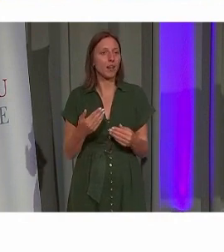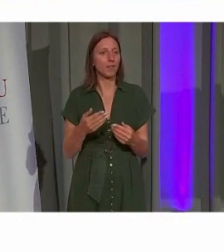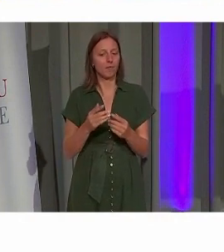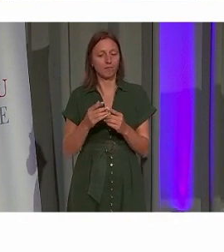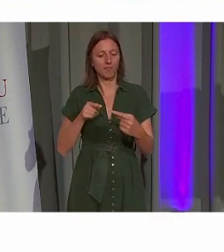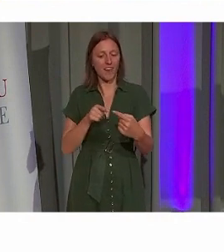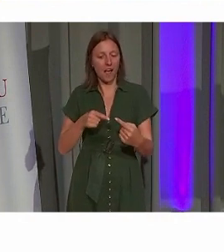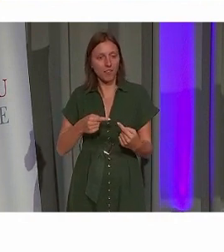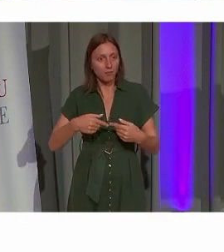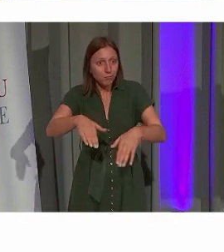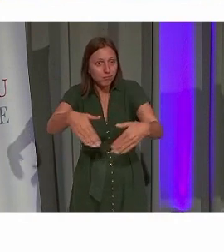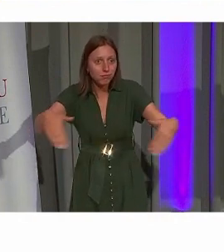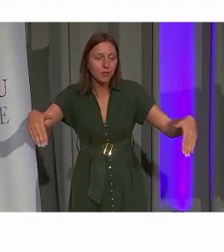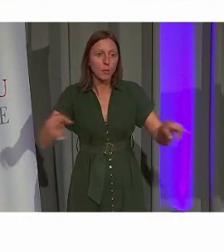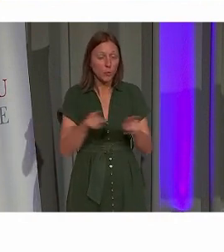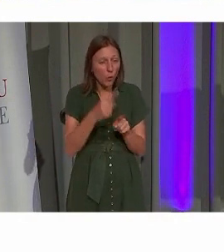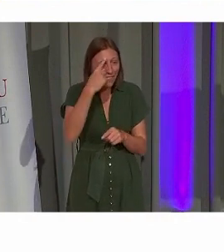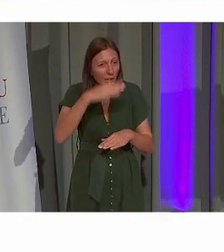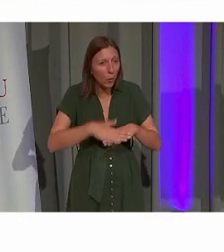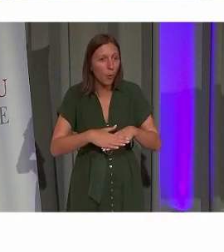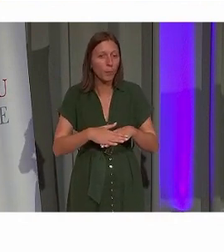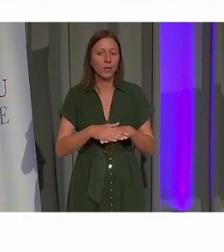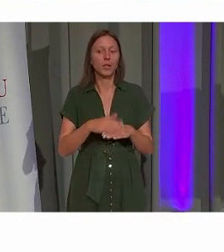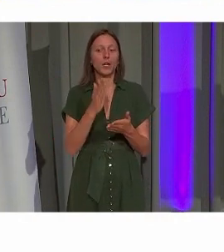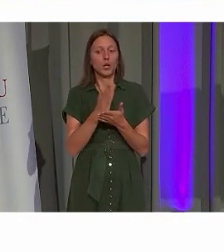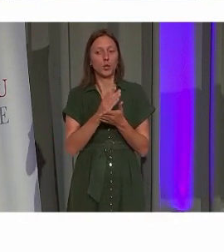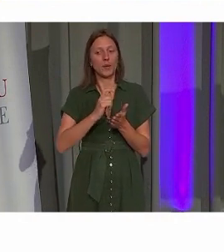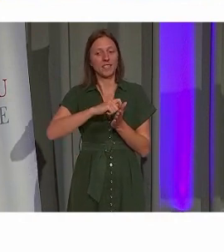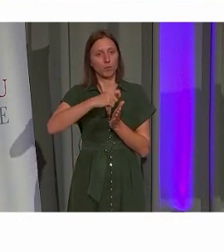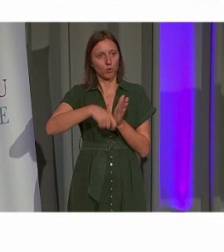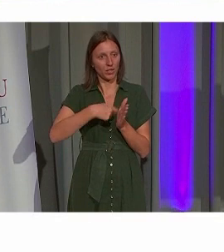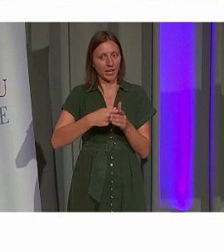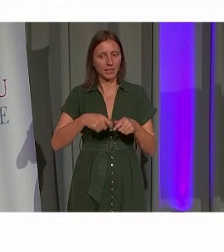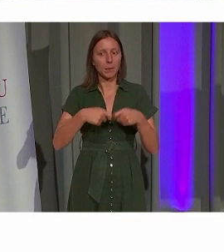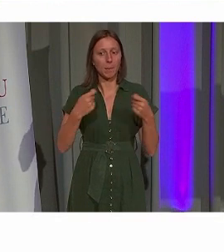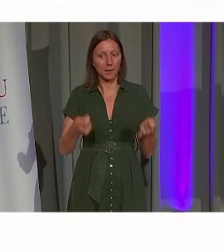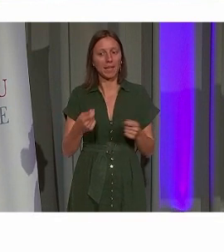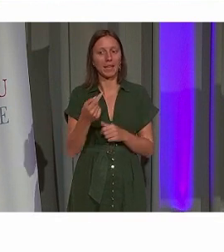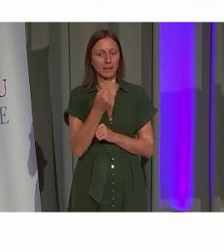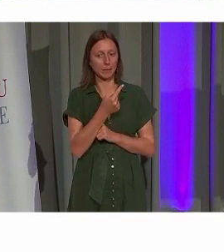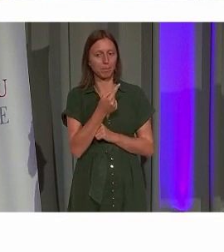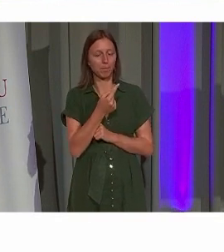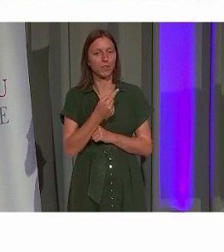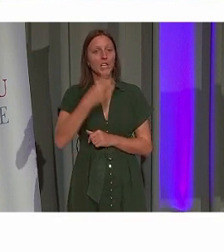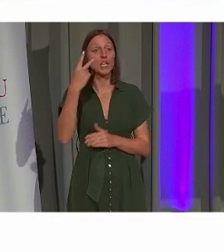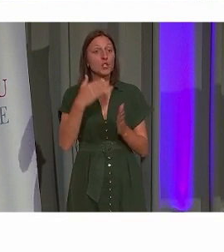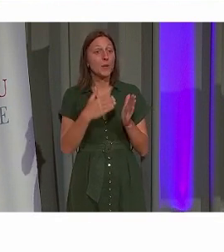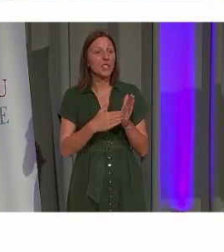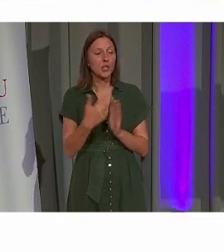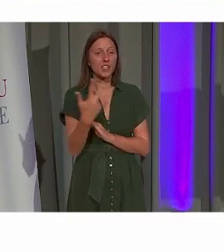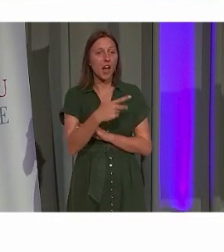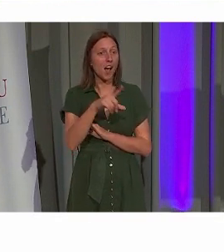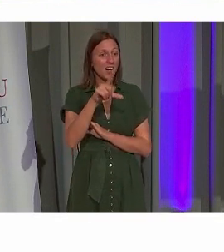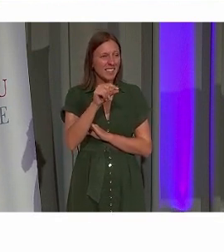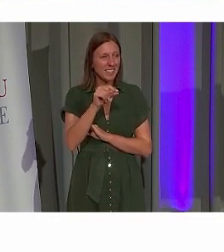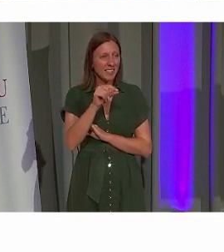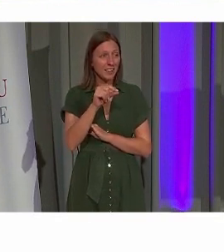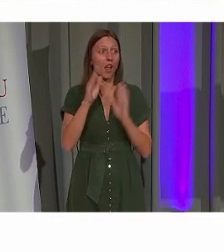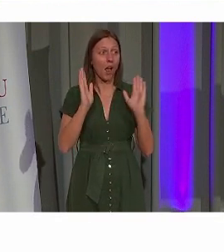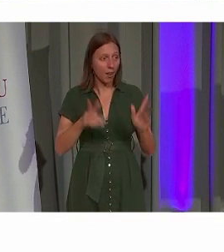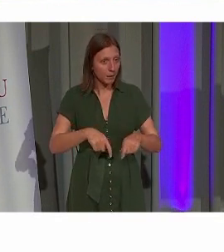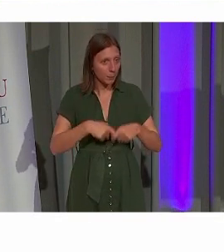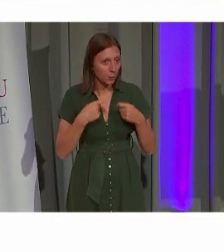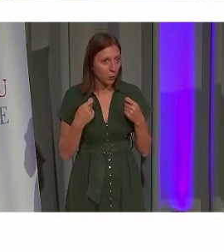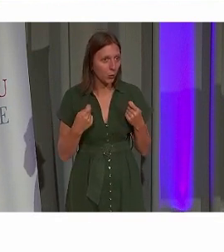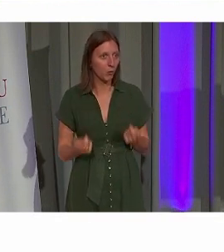we had other necessities, and today we have different needs.